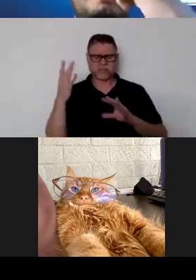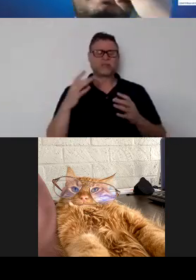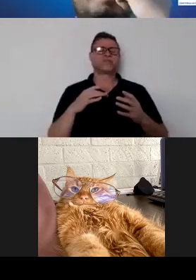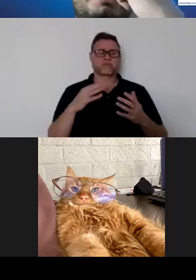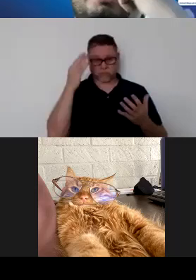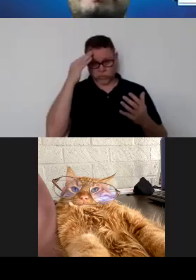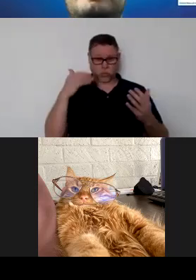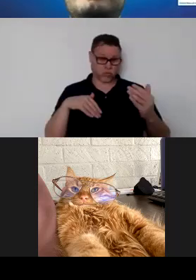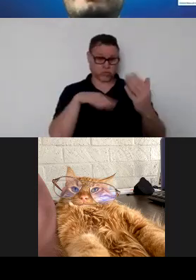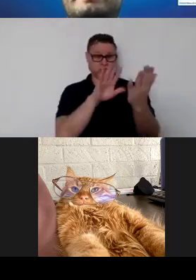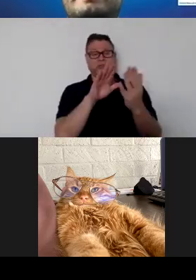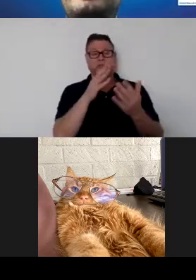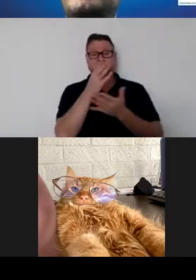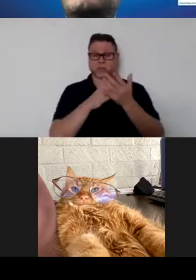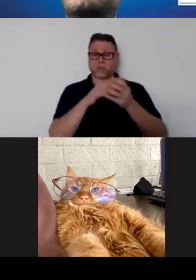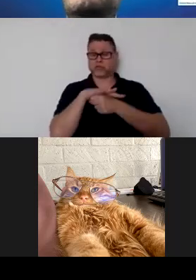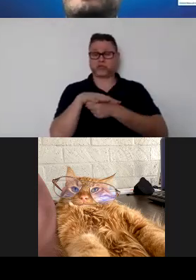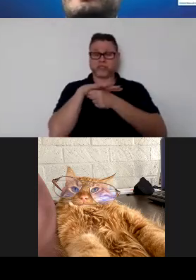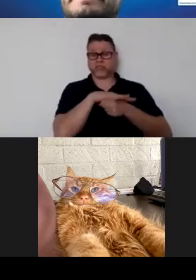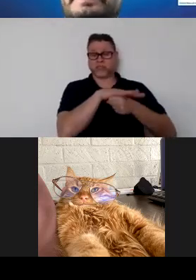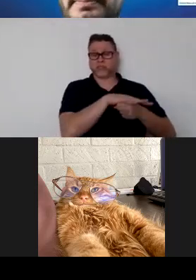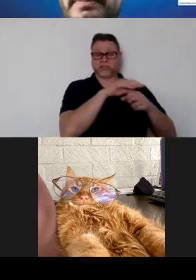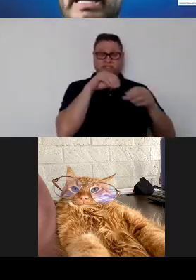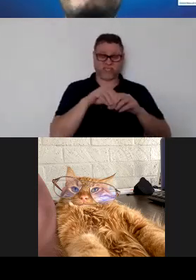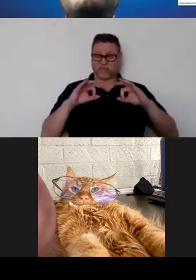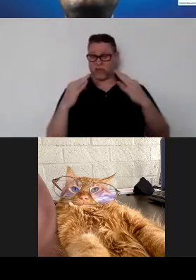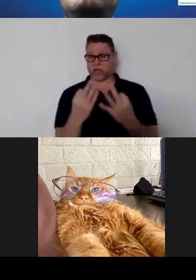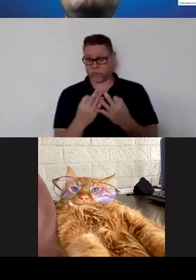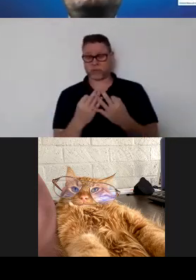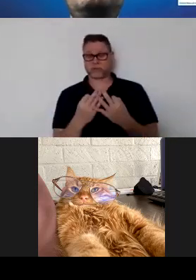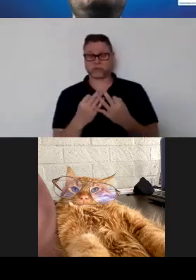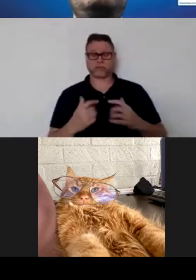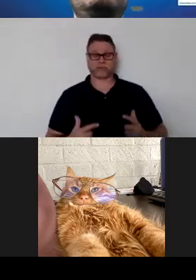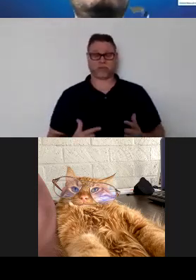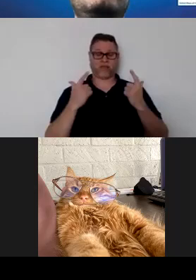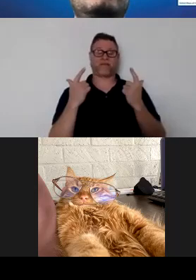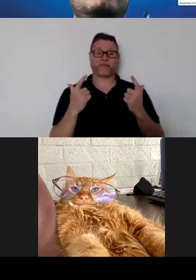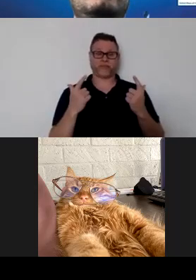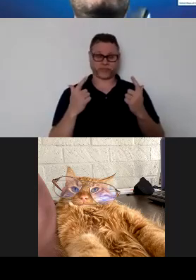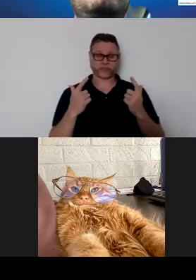you address some of the stressors that occur in a family's life, whether they be